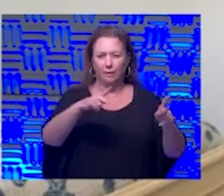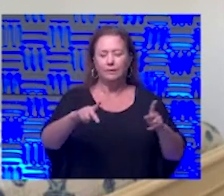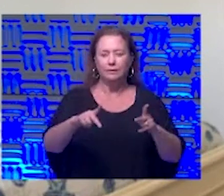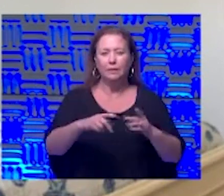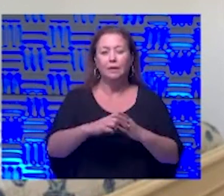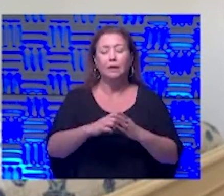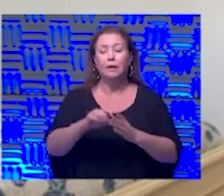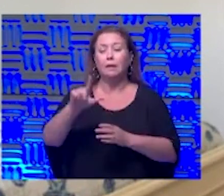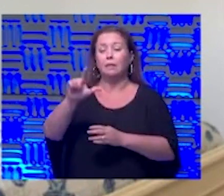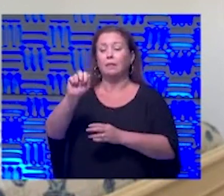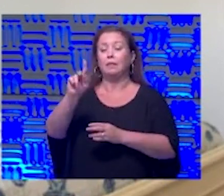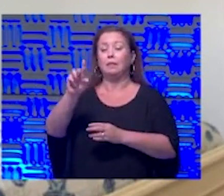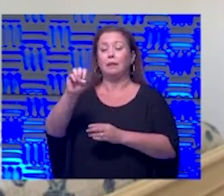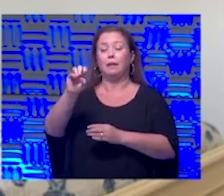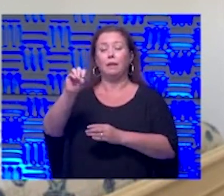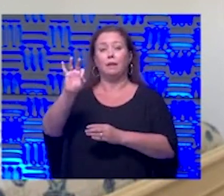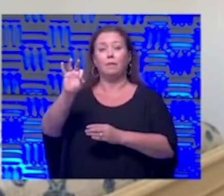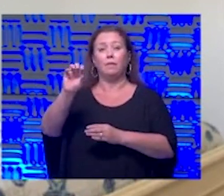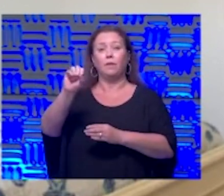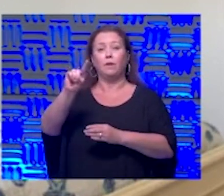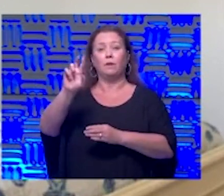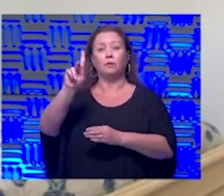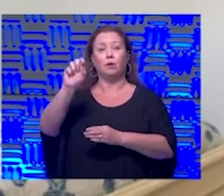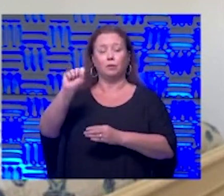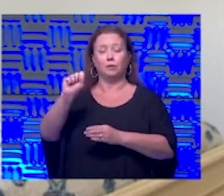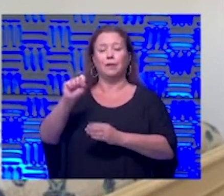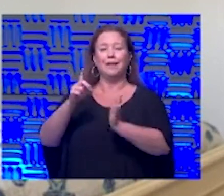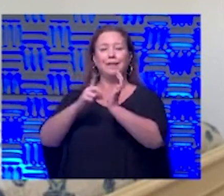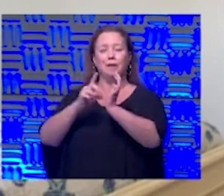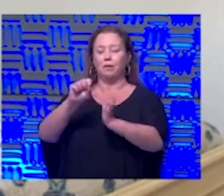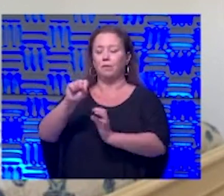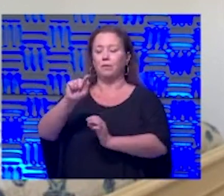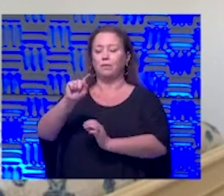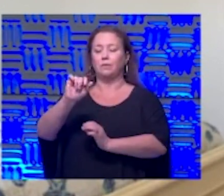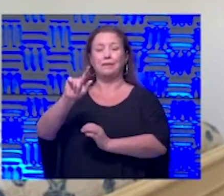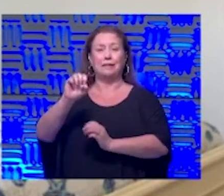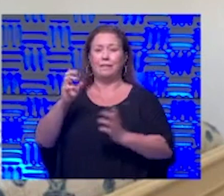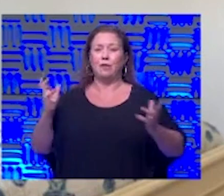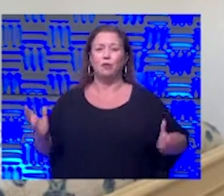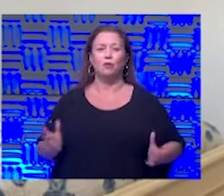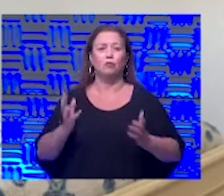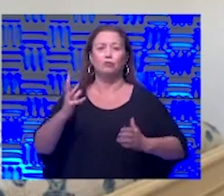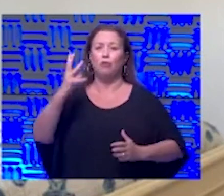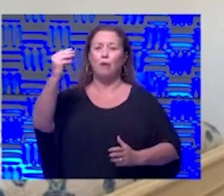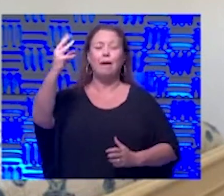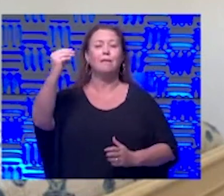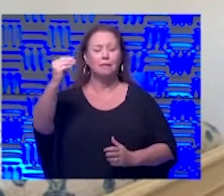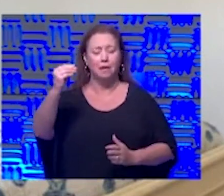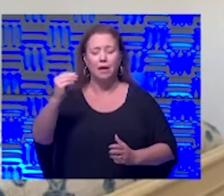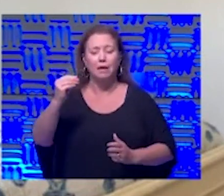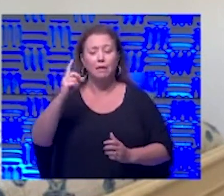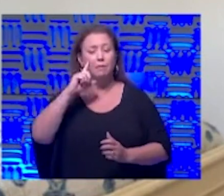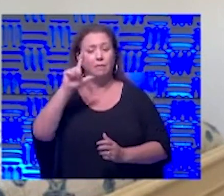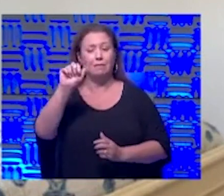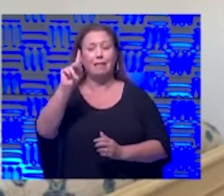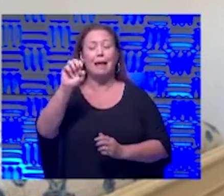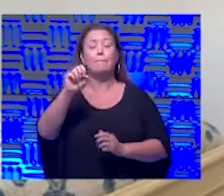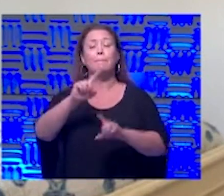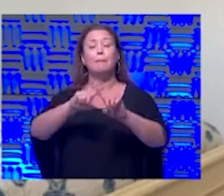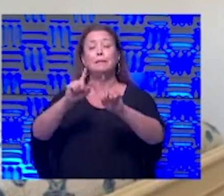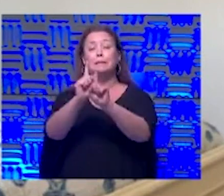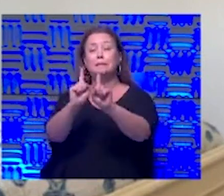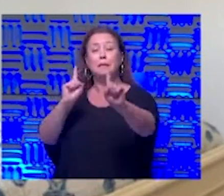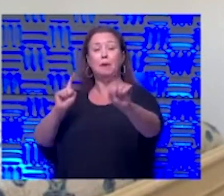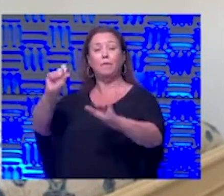Again, even at the Lake of the Ozarks, Dr. Stites and I have always promoted being outdoors. If you can be outdoors on the lake, away from other